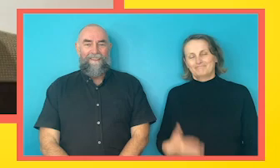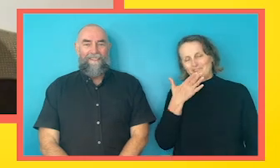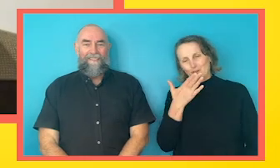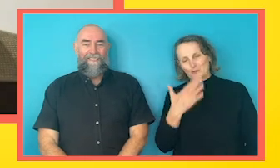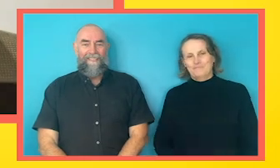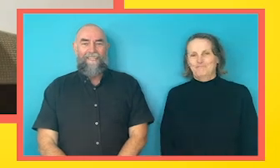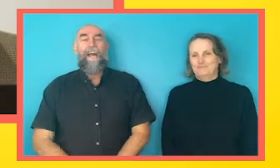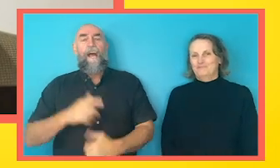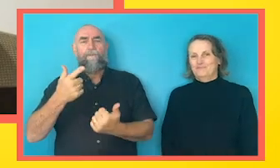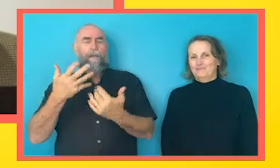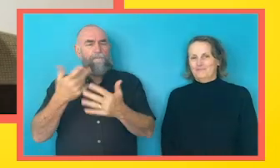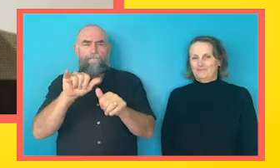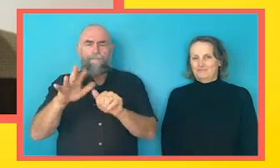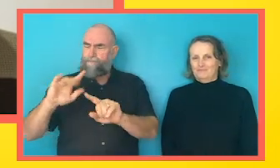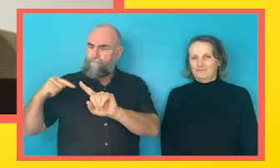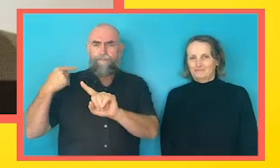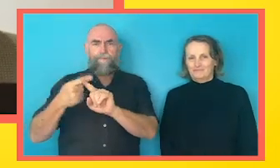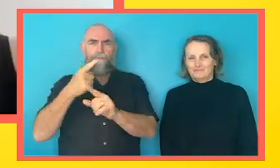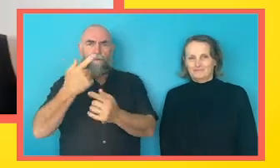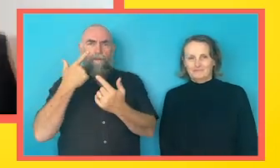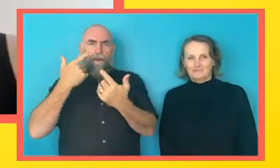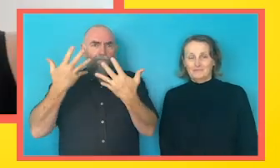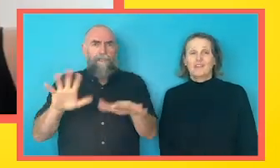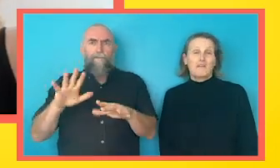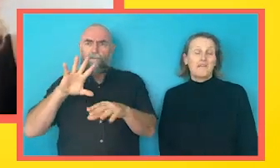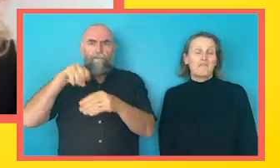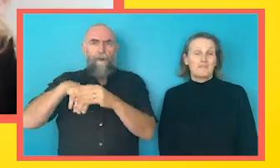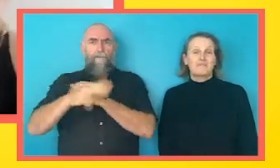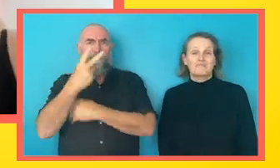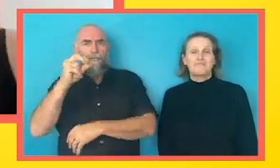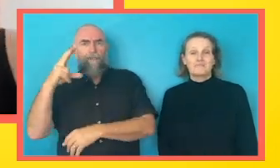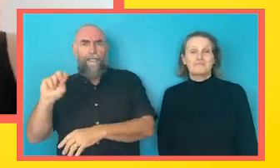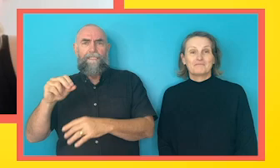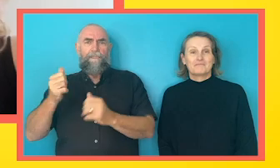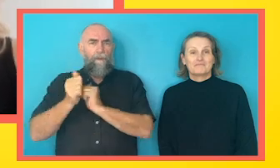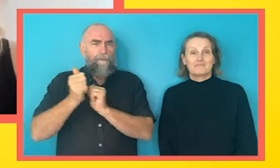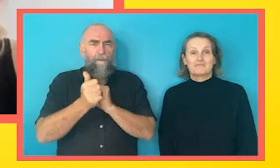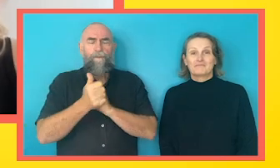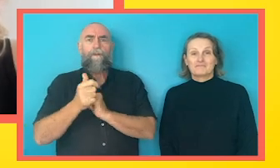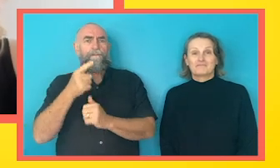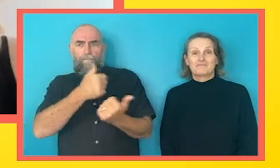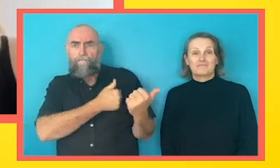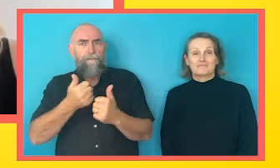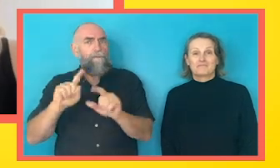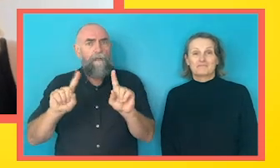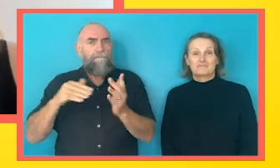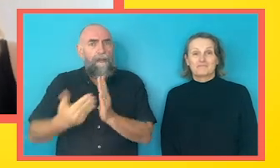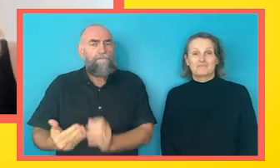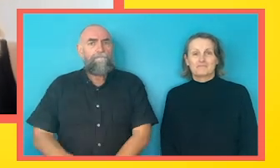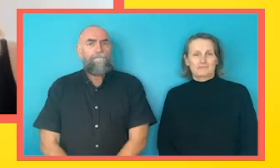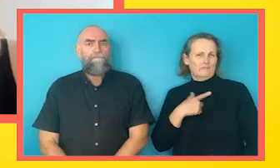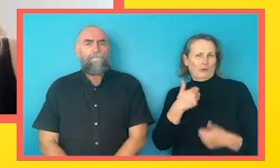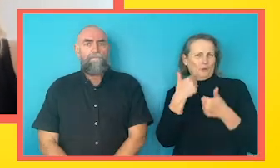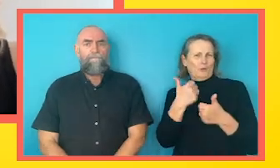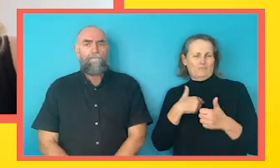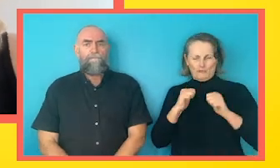2020 Tokyo Paralympic campaign. How's life looking for you now? Yeah, life's looking pretty good. Training as always shooting for that